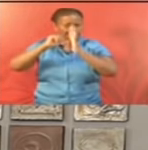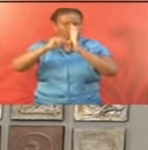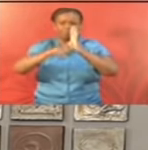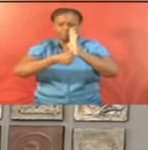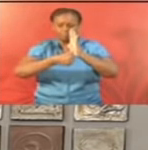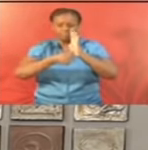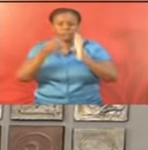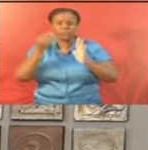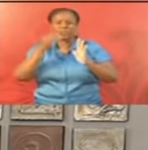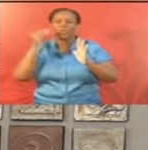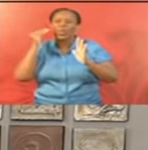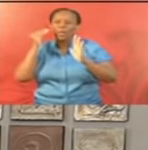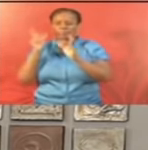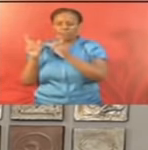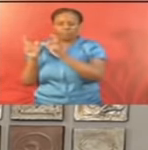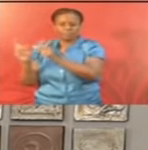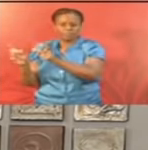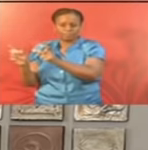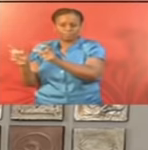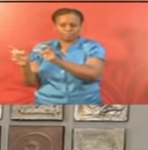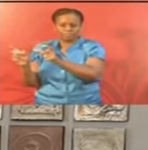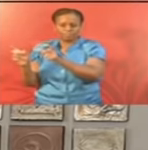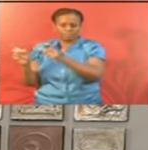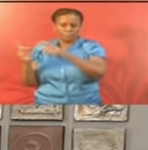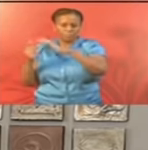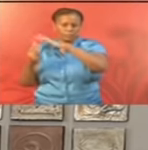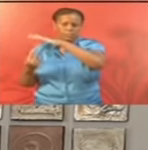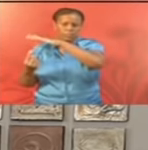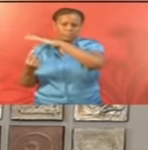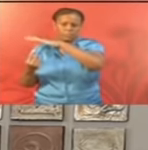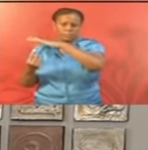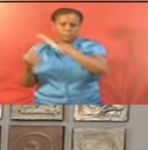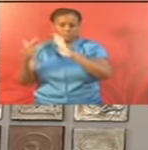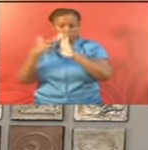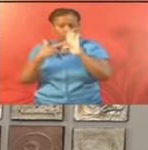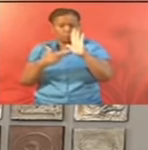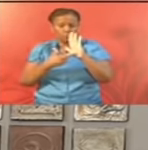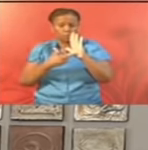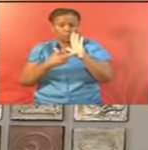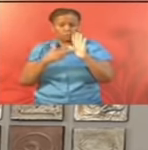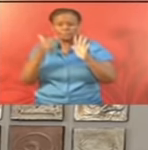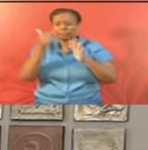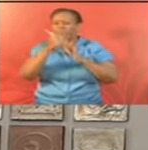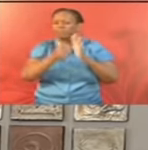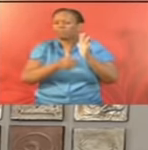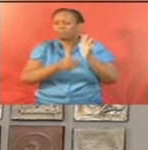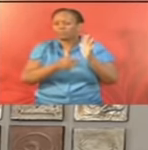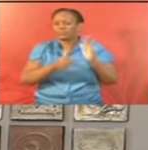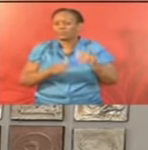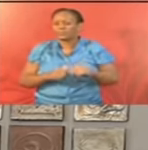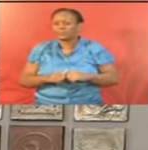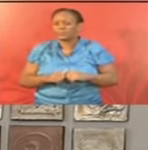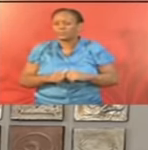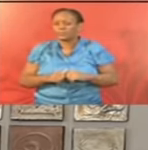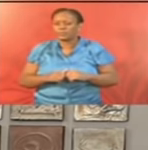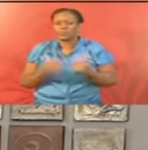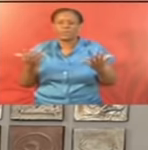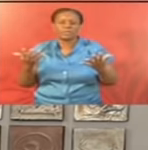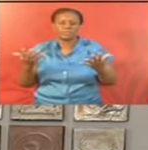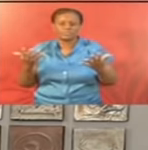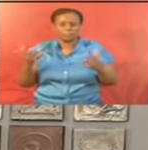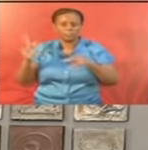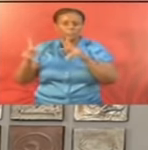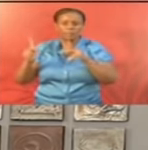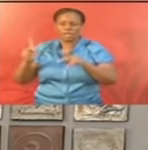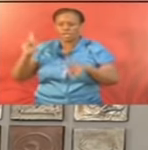home isolation guidelines do include behaviors and steps that people should be taking in their households